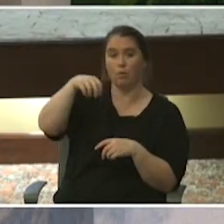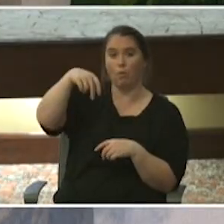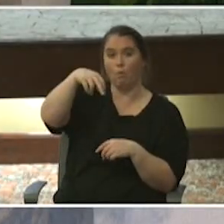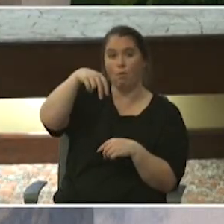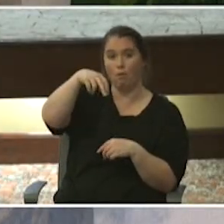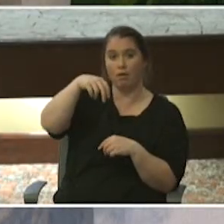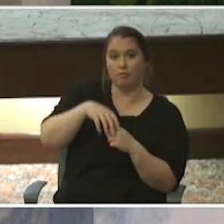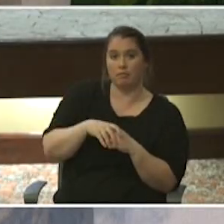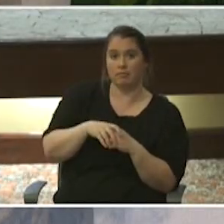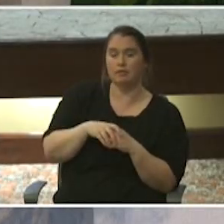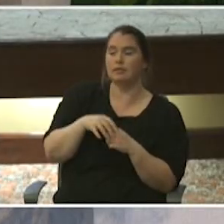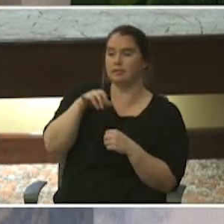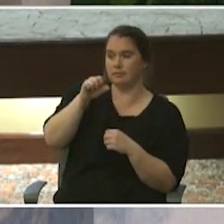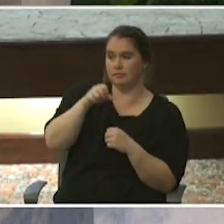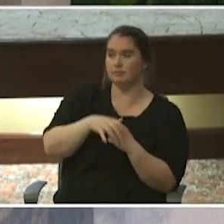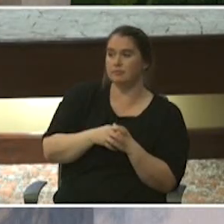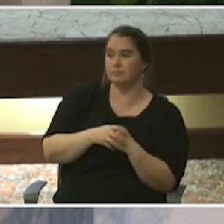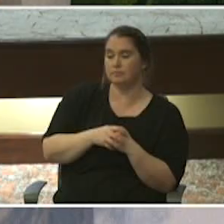Okay.